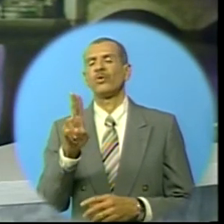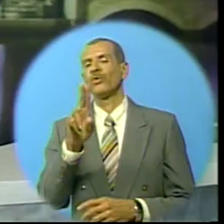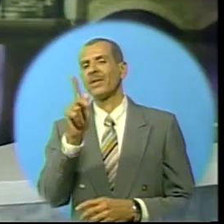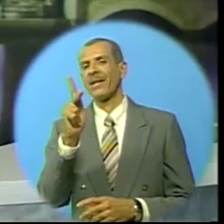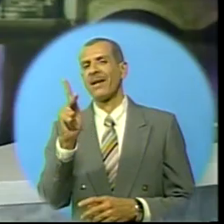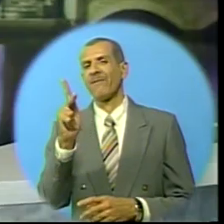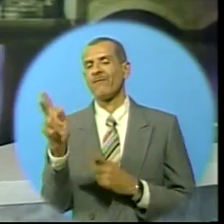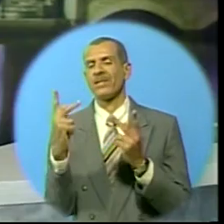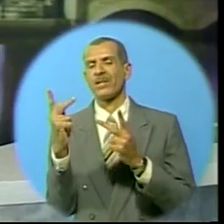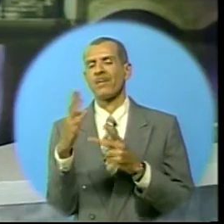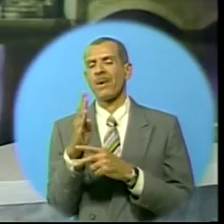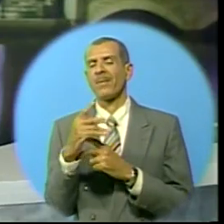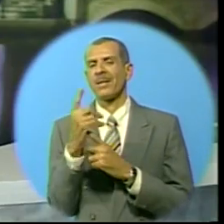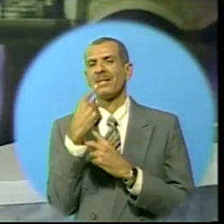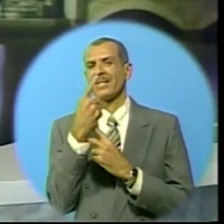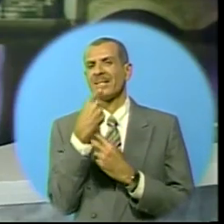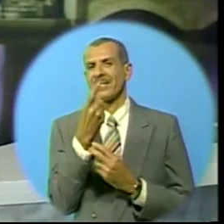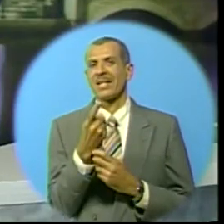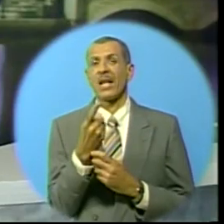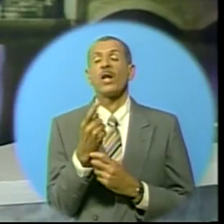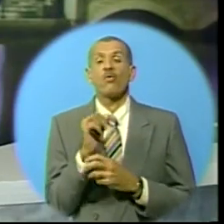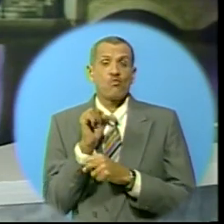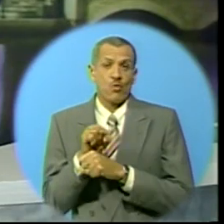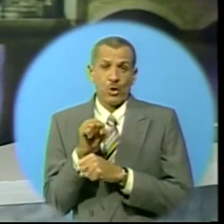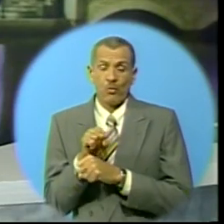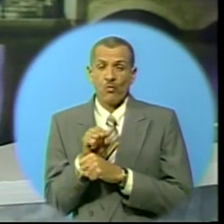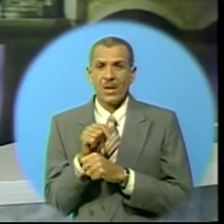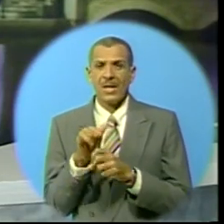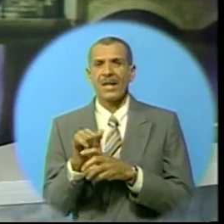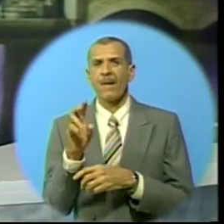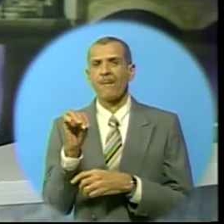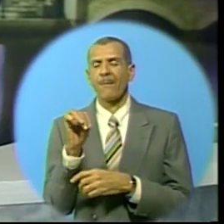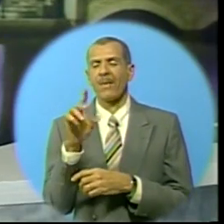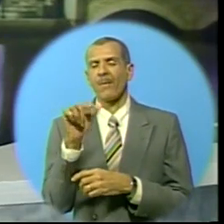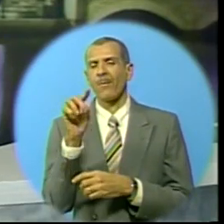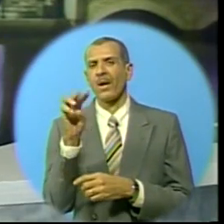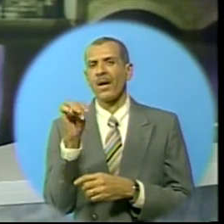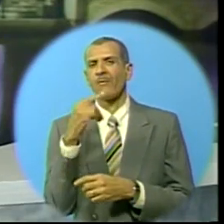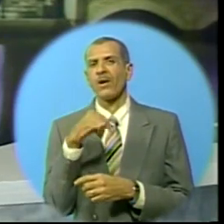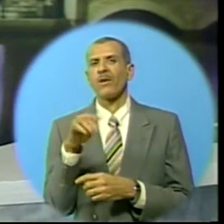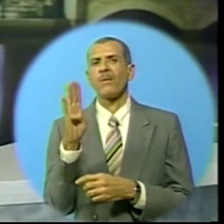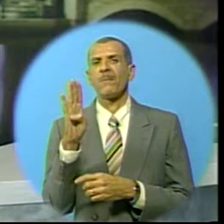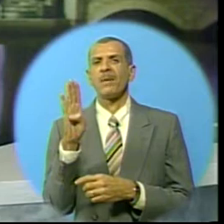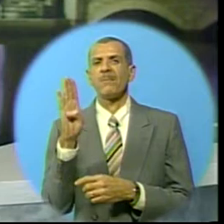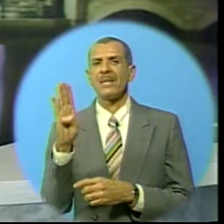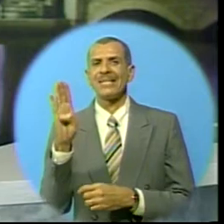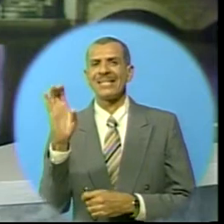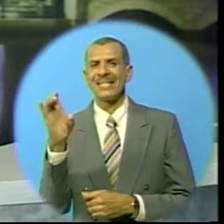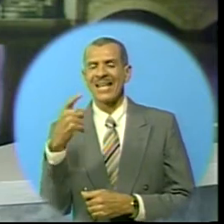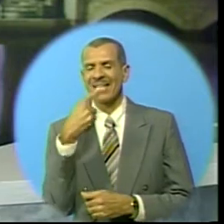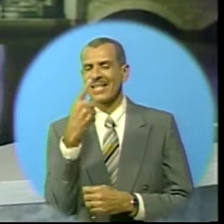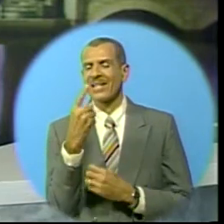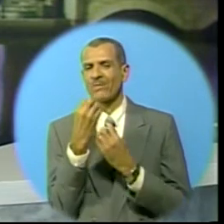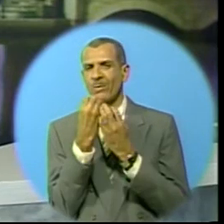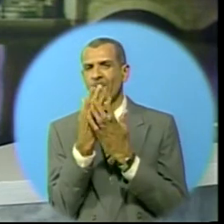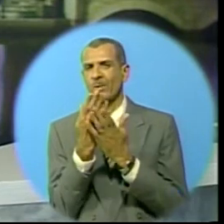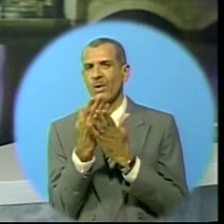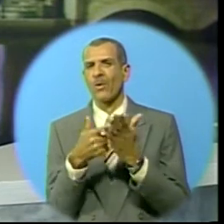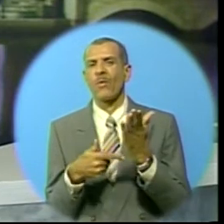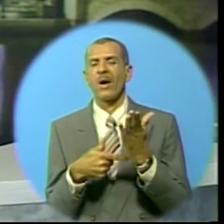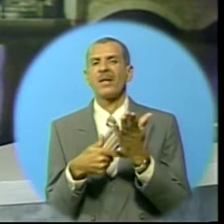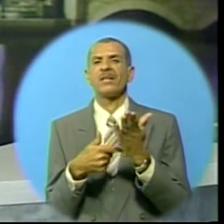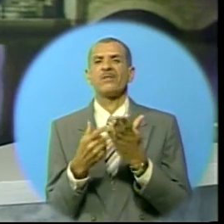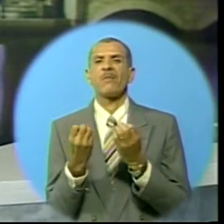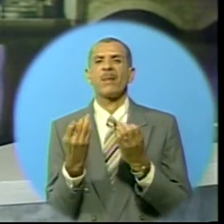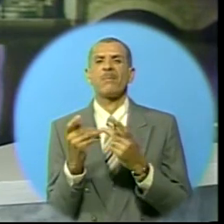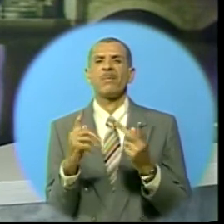with her husband, coincidentally did work in Malawi as a correspondent for the BBC. She gave some insight into what it's like for